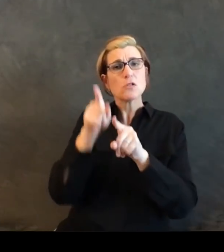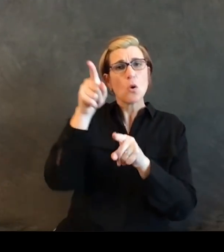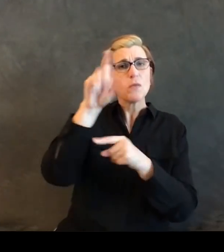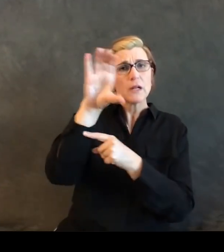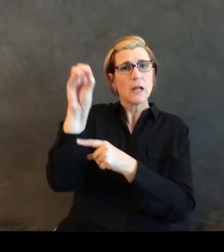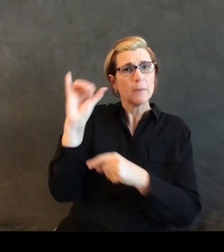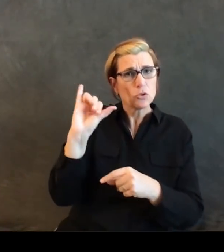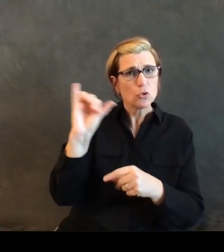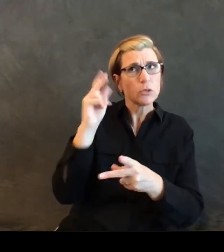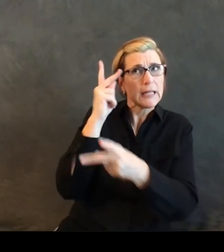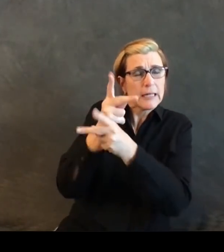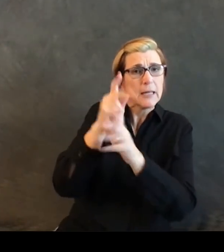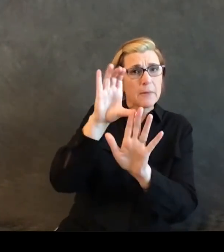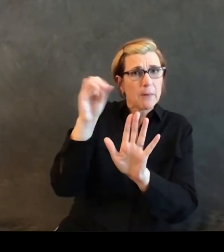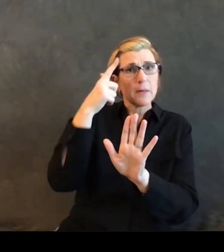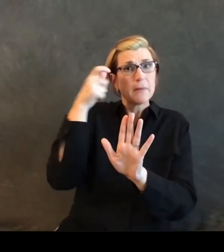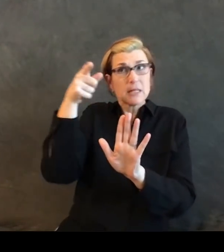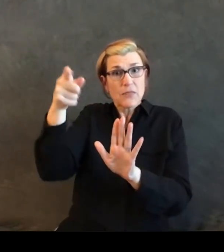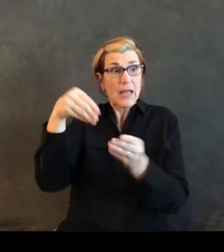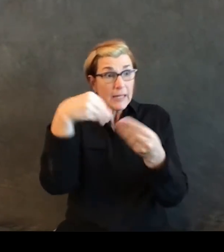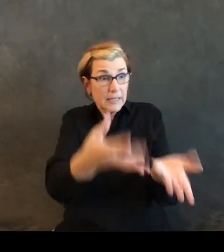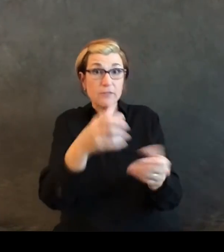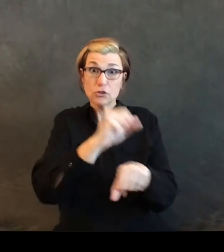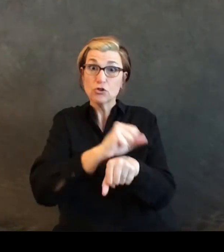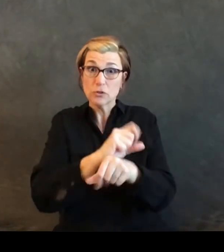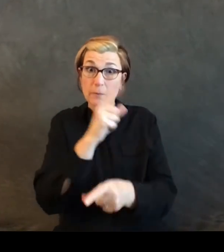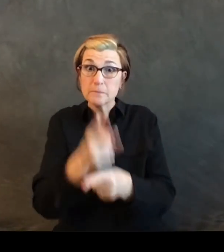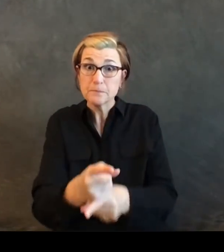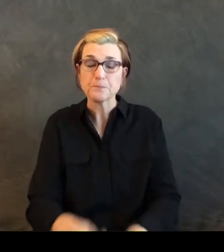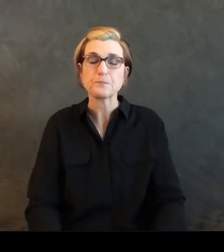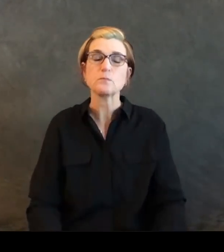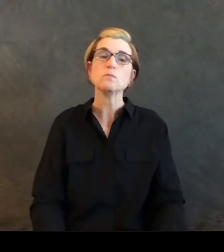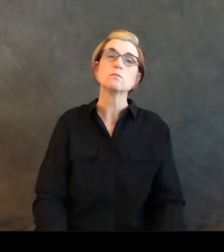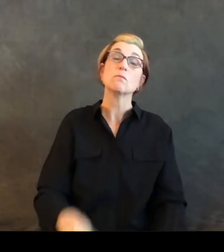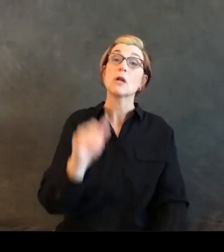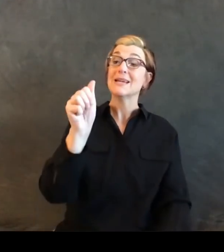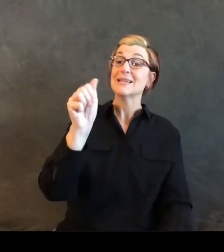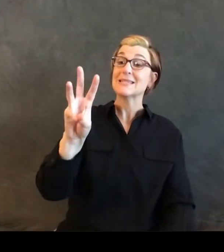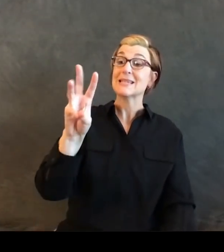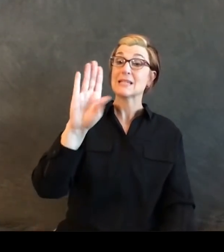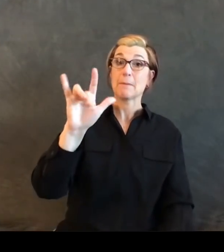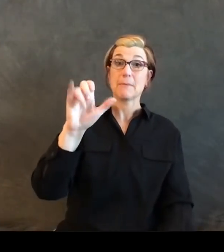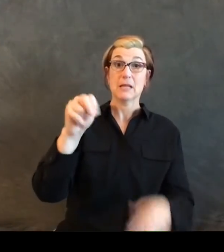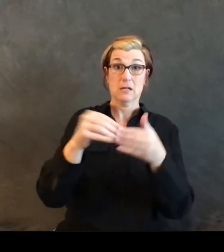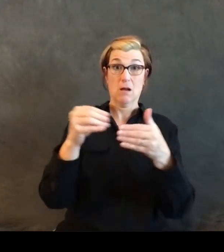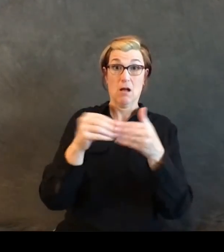the workers in those great jobs. And we also have $16 billion in funding for the purchase of personal